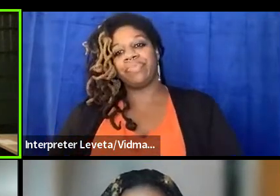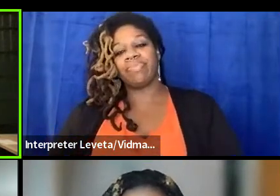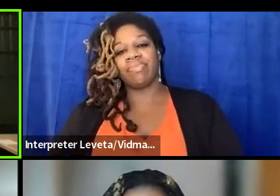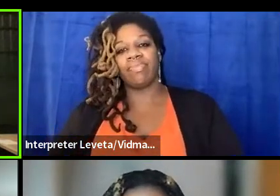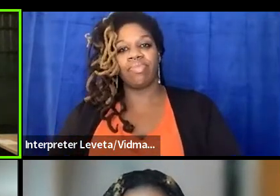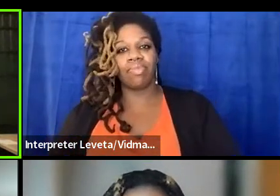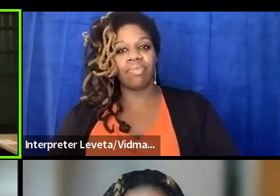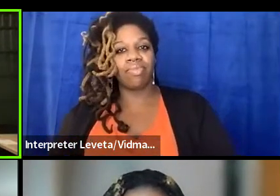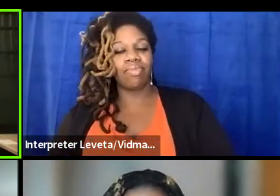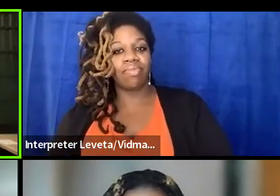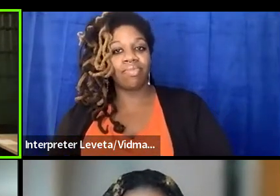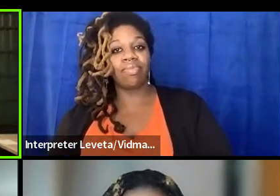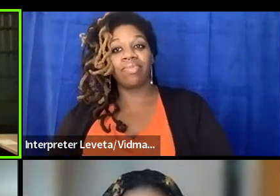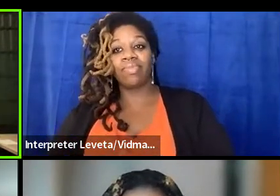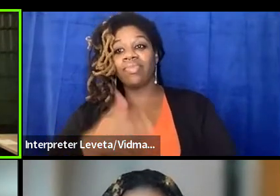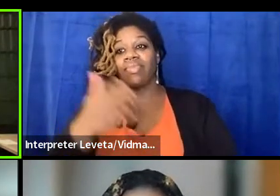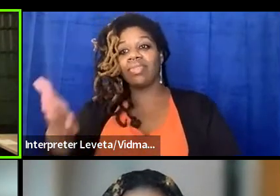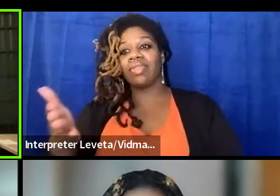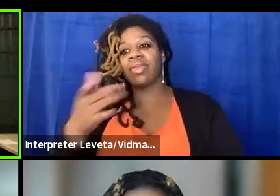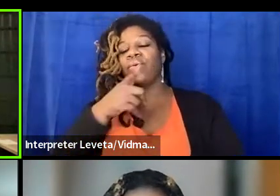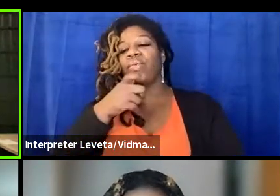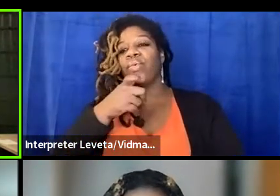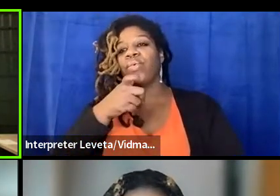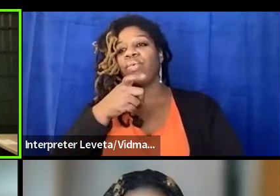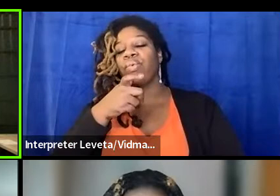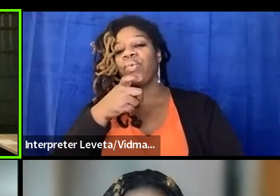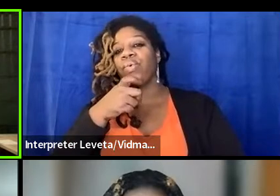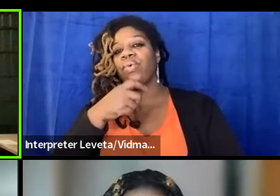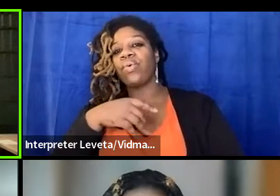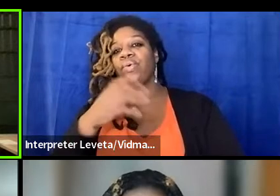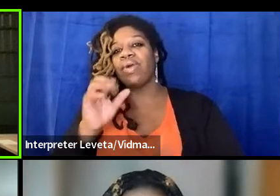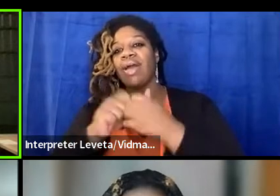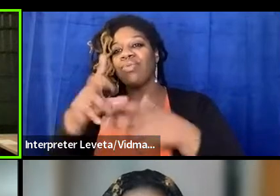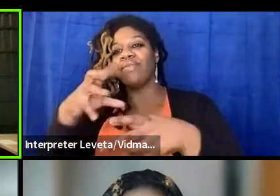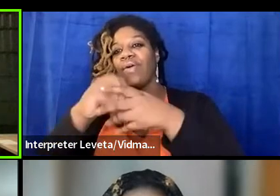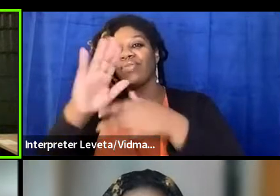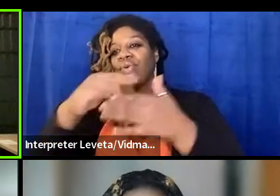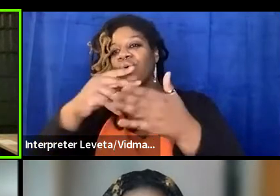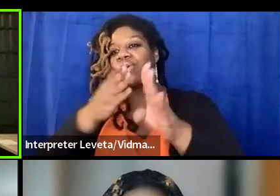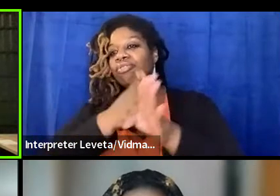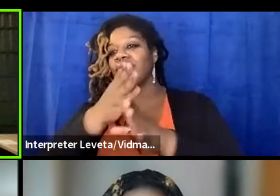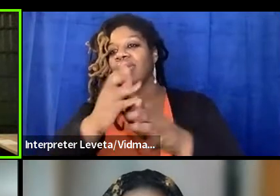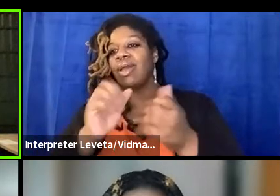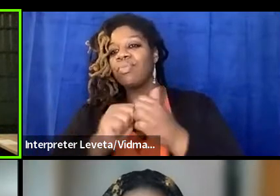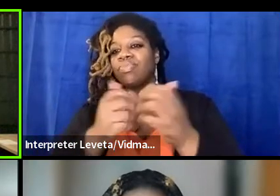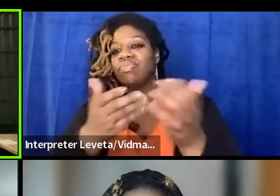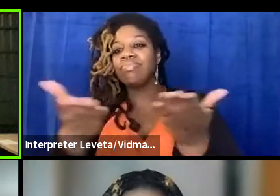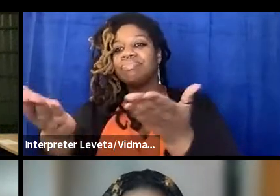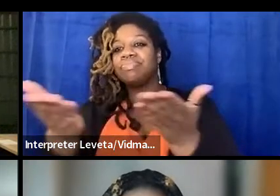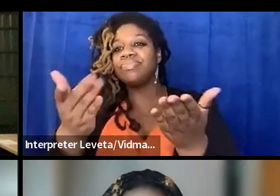Okay, so who's the next who wants to tell us how you got into your career?